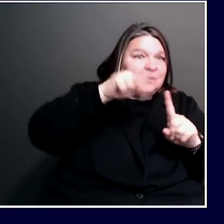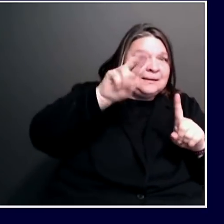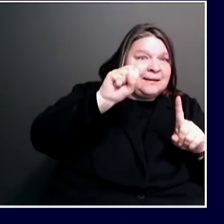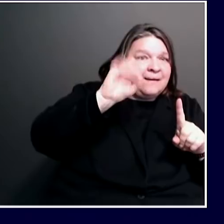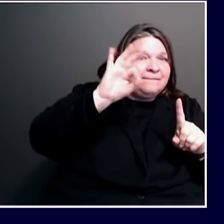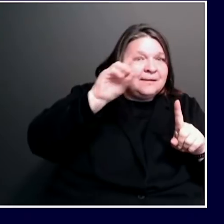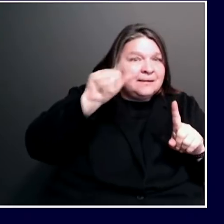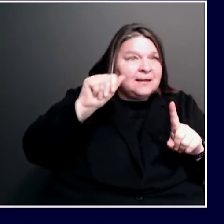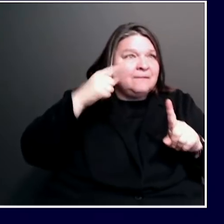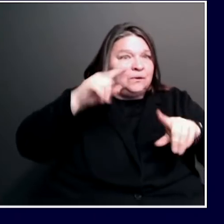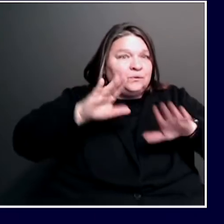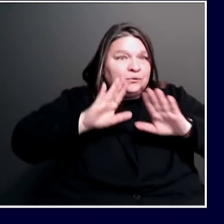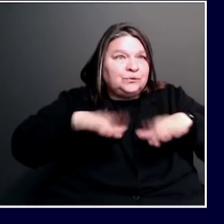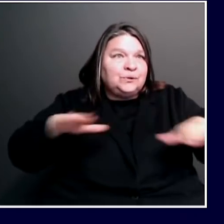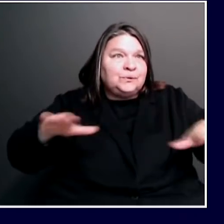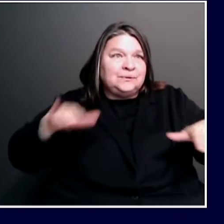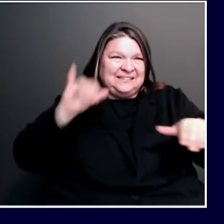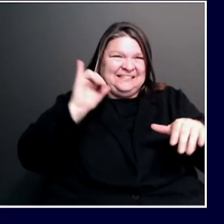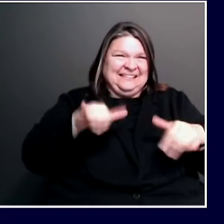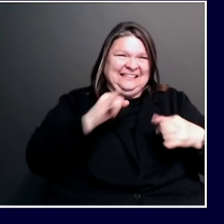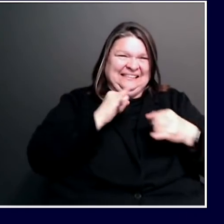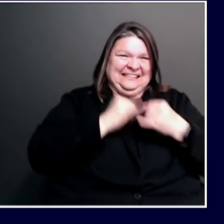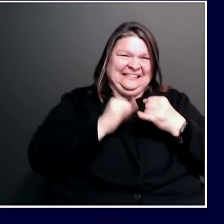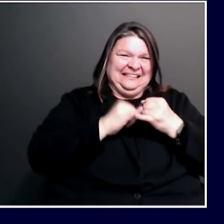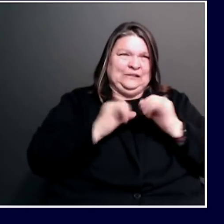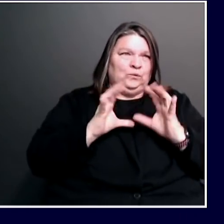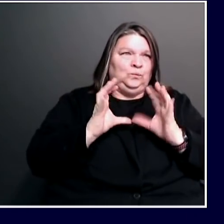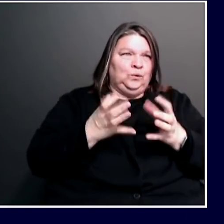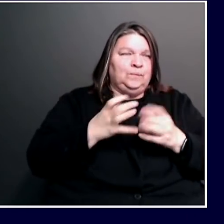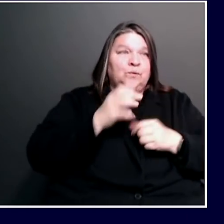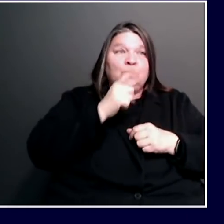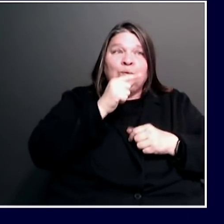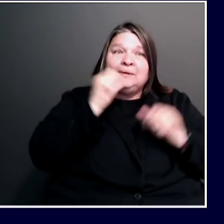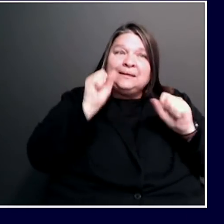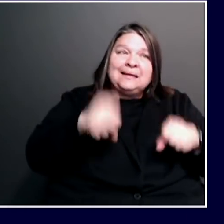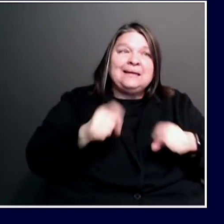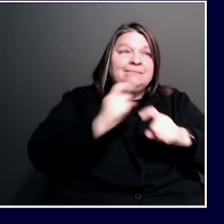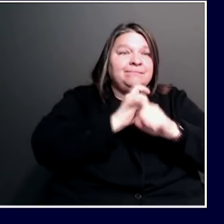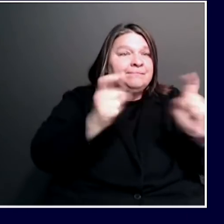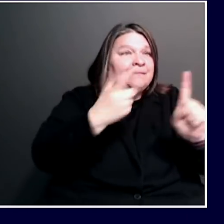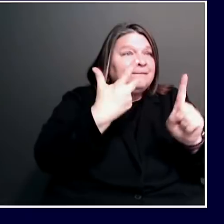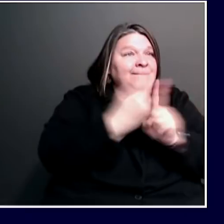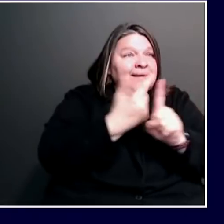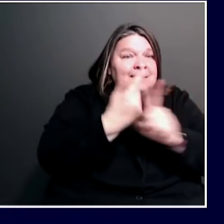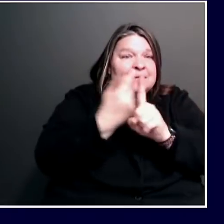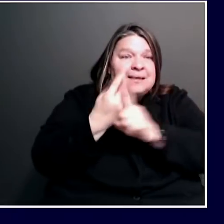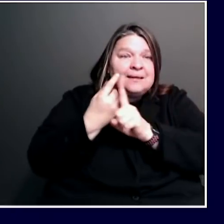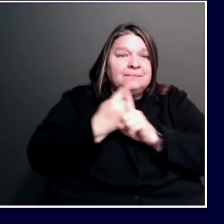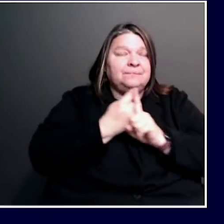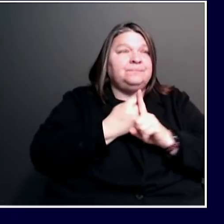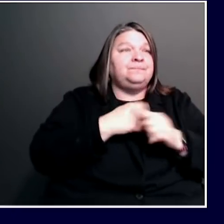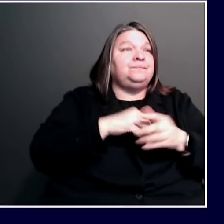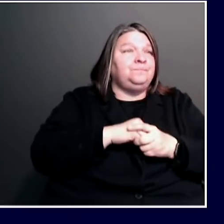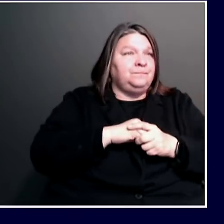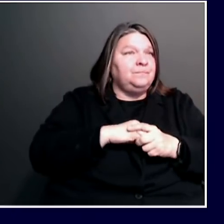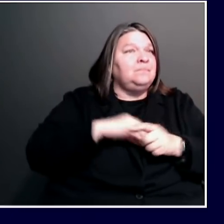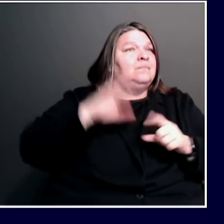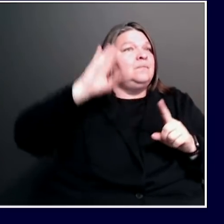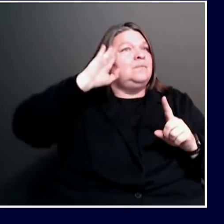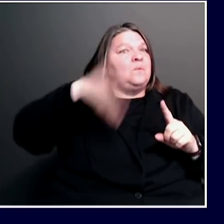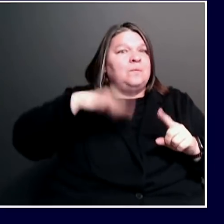the last group that's remaining for vaccine eligibility. Certainly, this will come as a relief to so many parents out